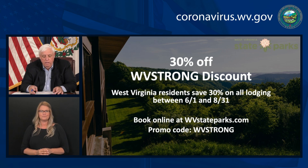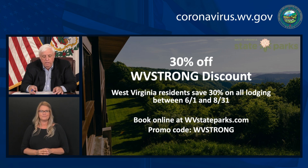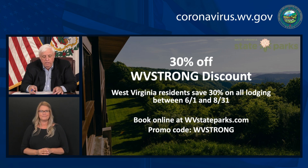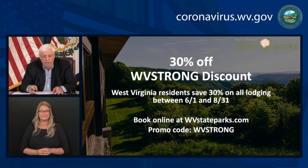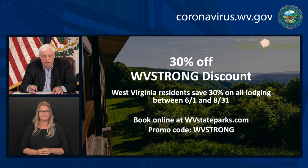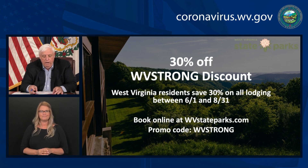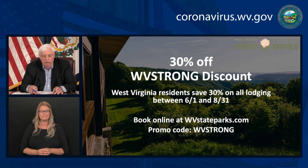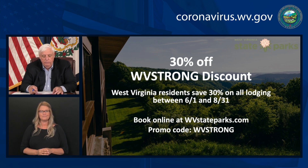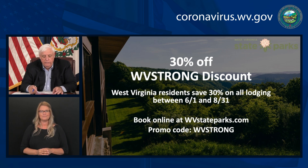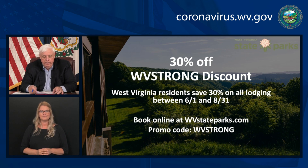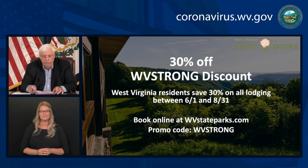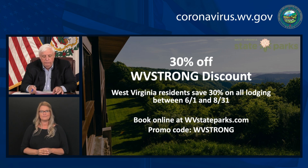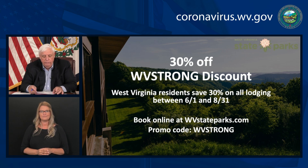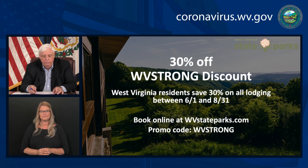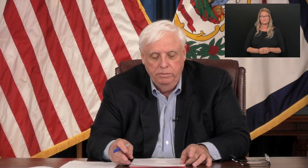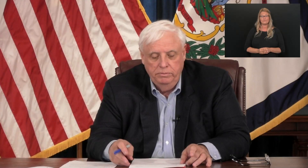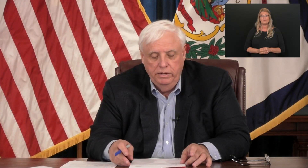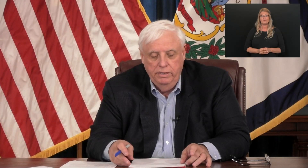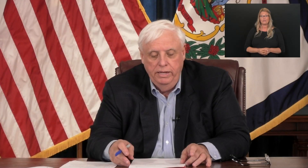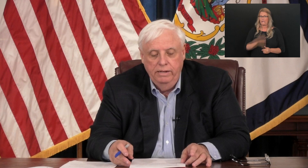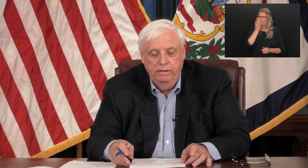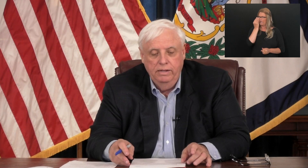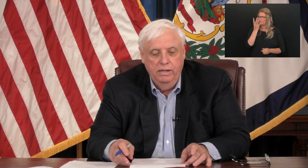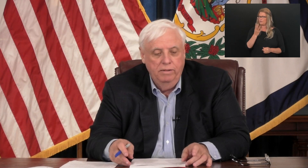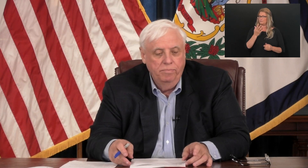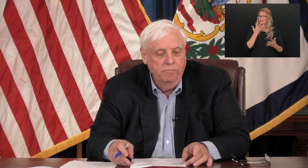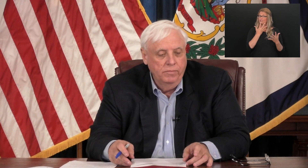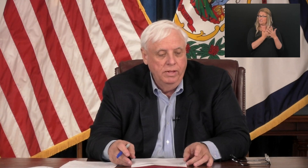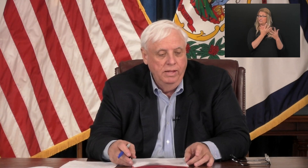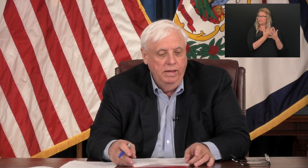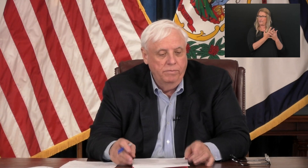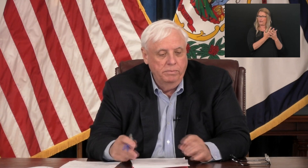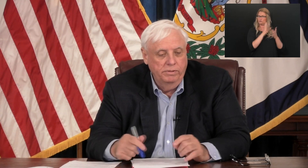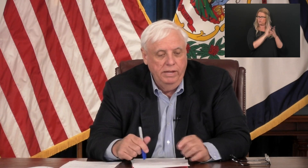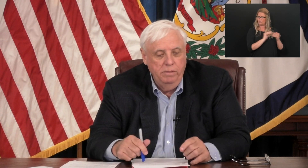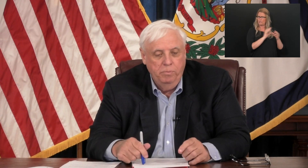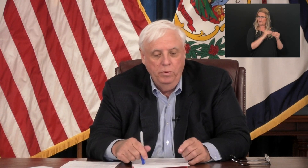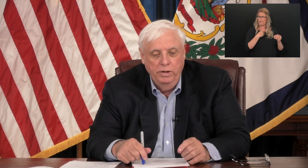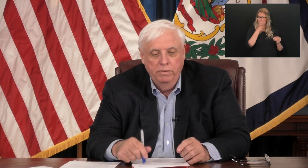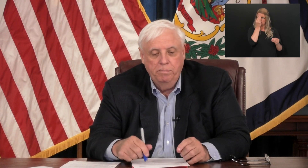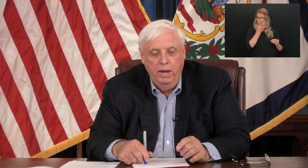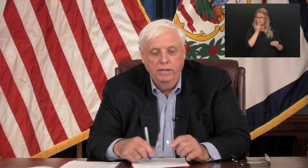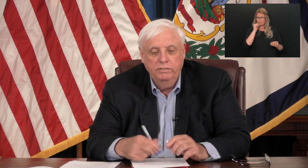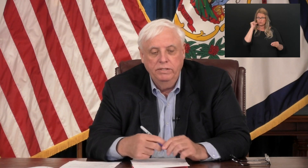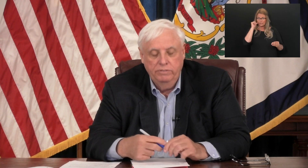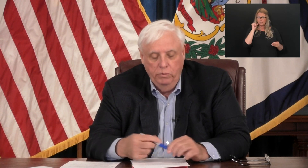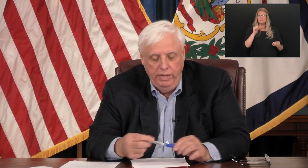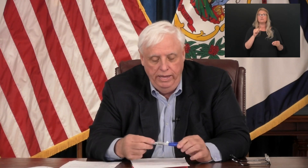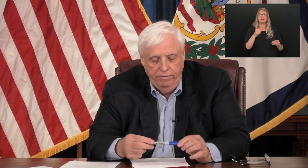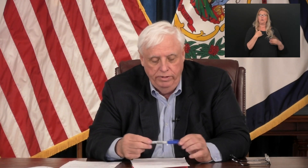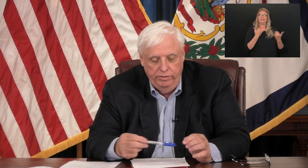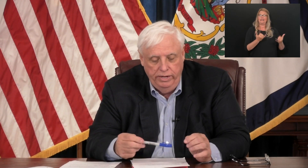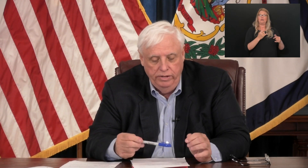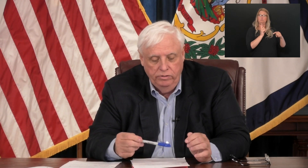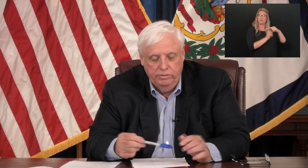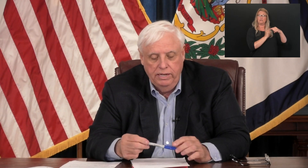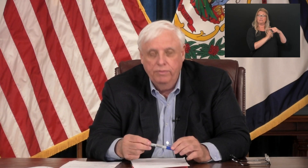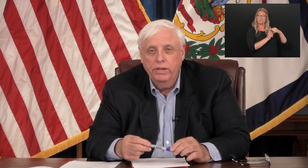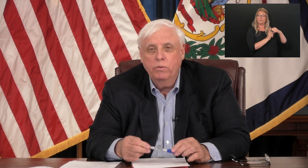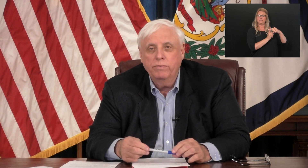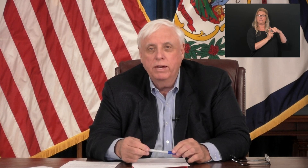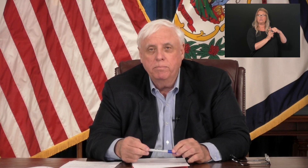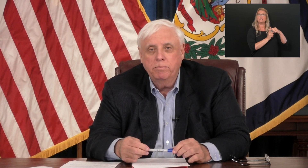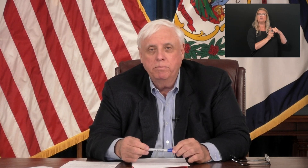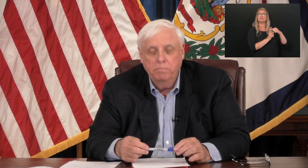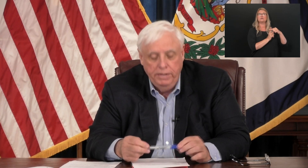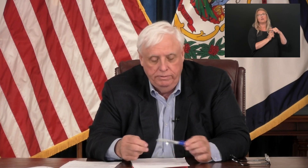on, our jail systems and from the standpoint of positives that we have in the jails, I think